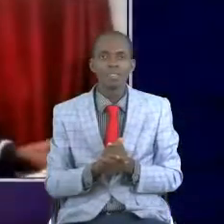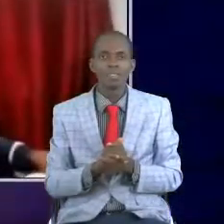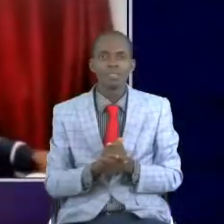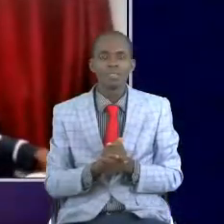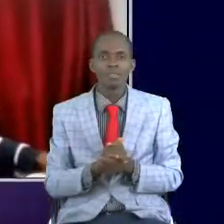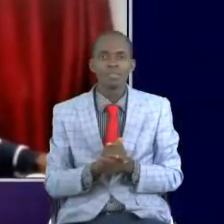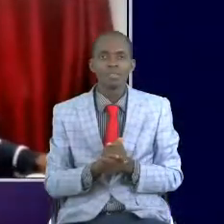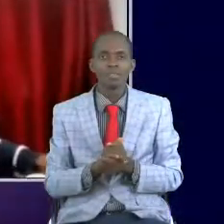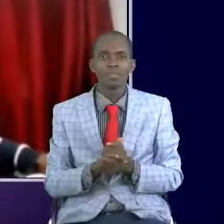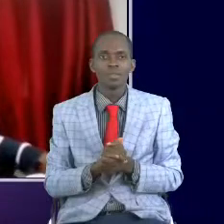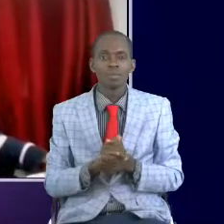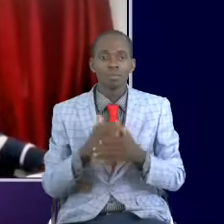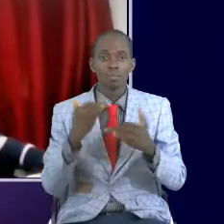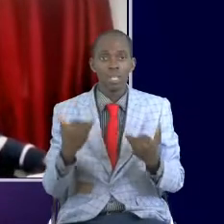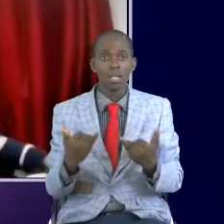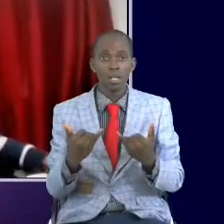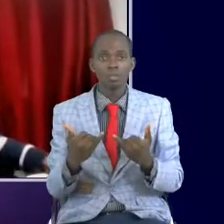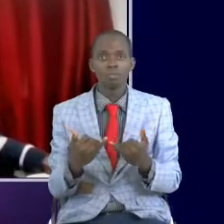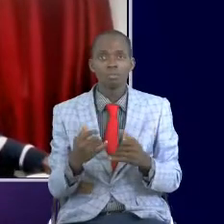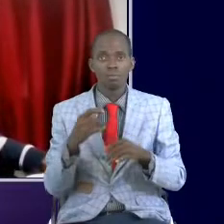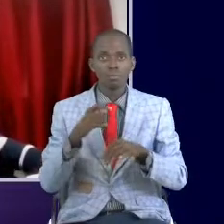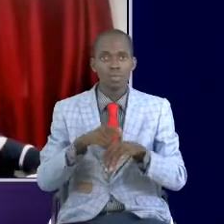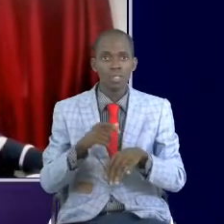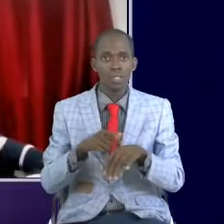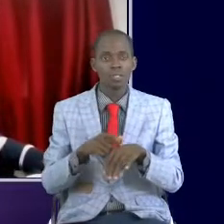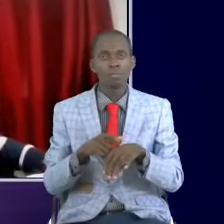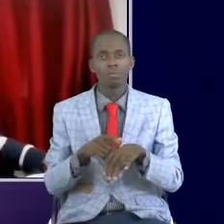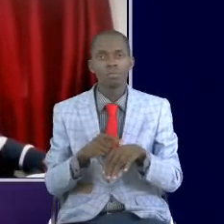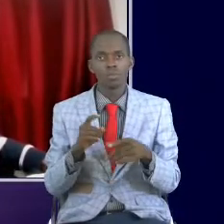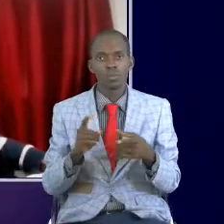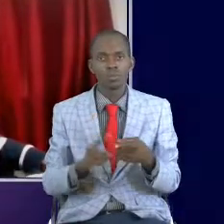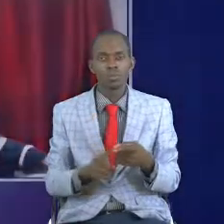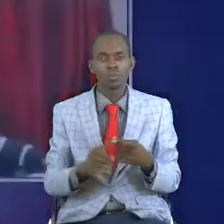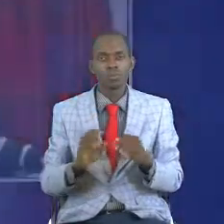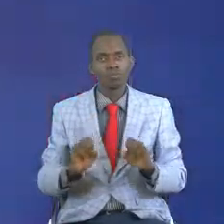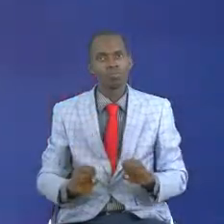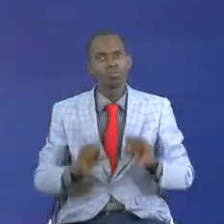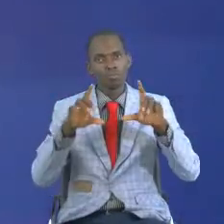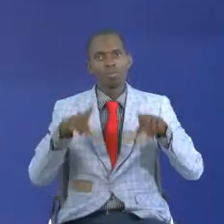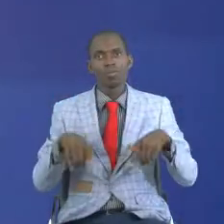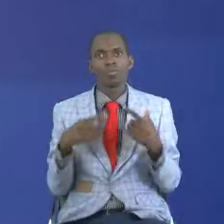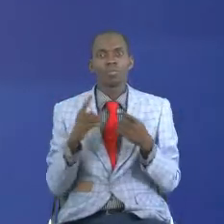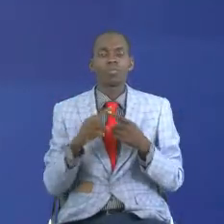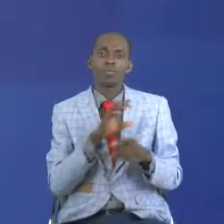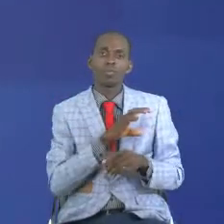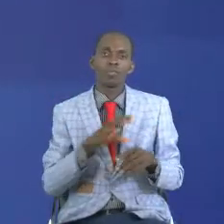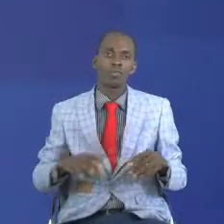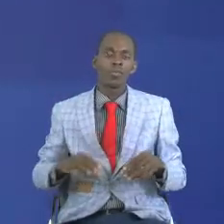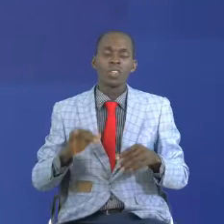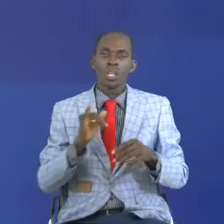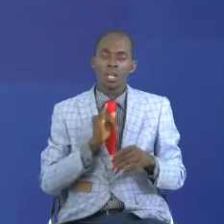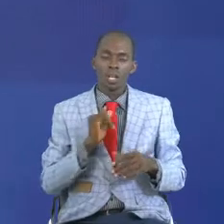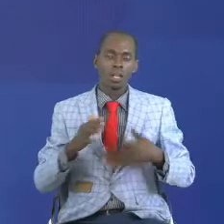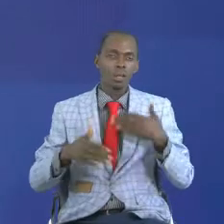Heads bowed and eyes closed. I rejoice with you tonight. Today is your